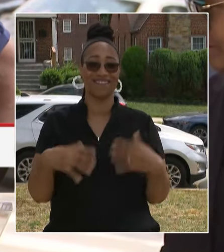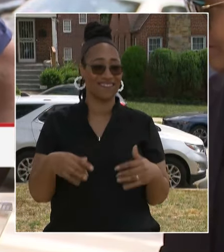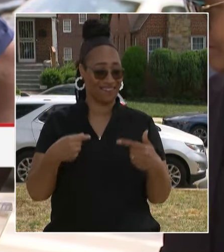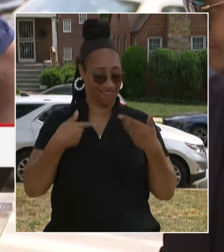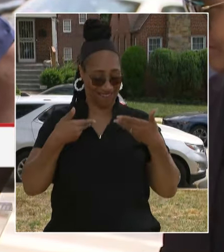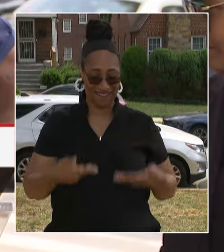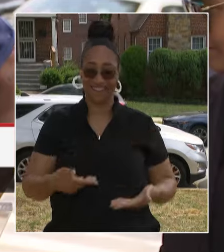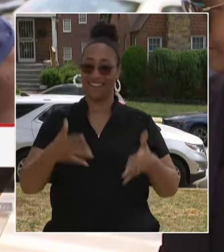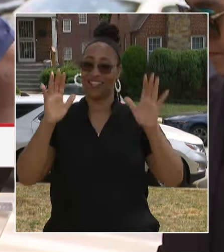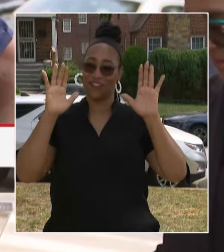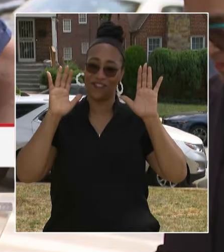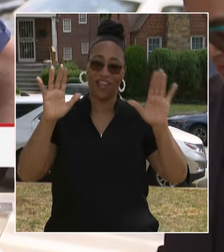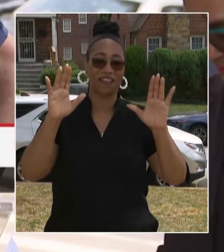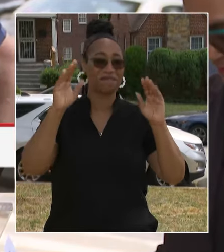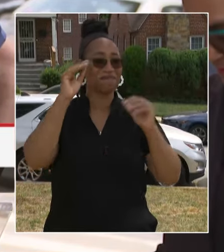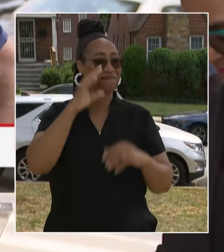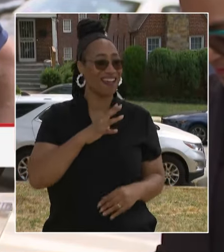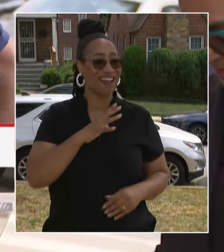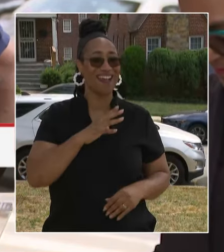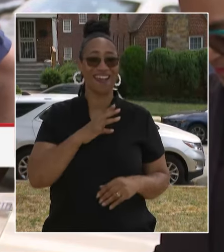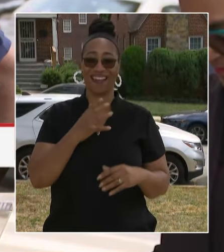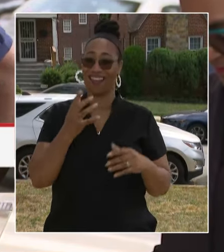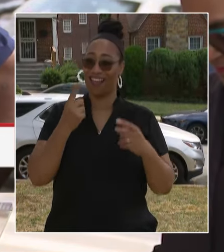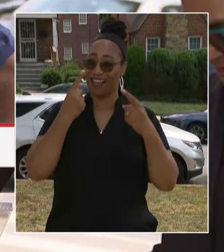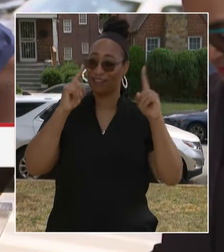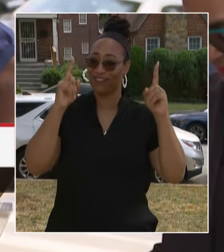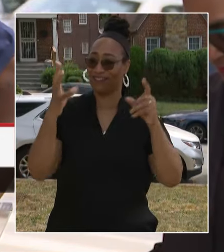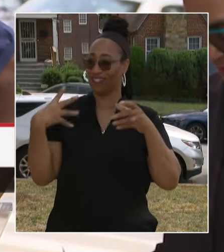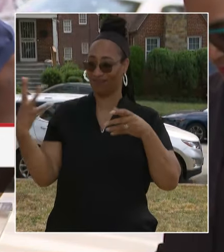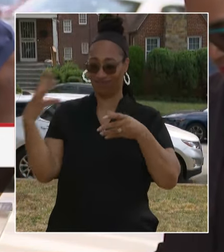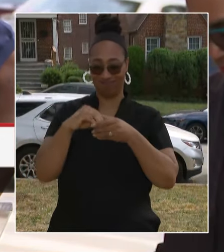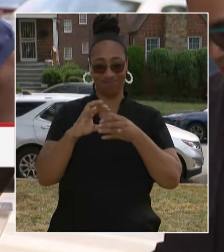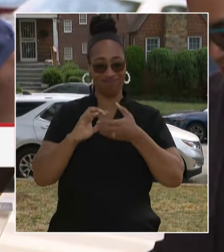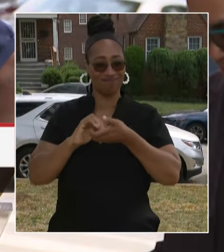that even every kid that they coached,